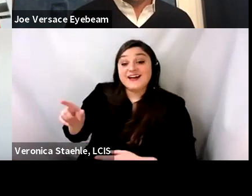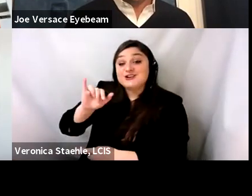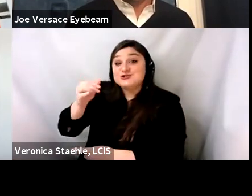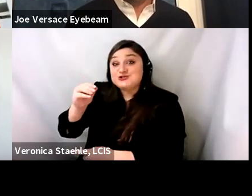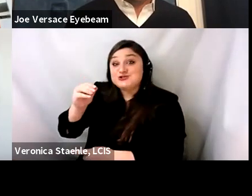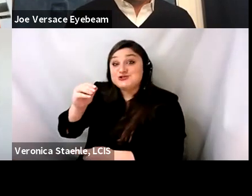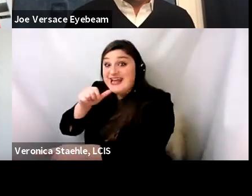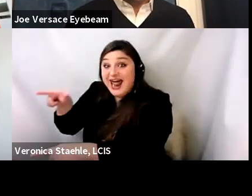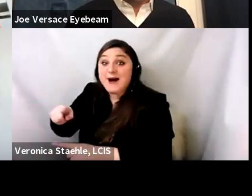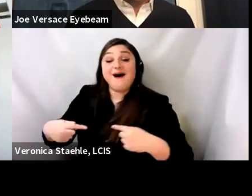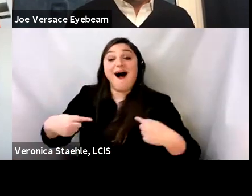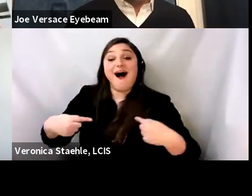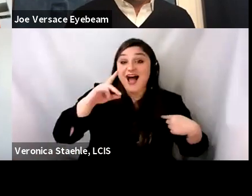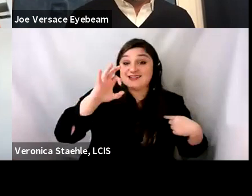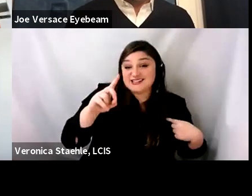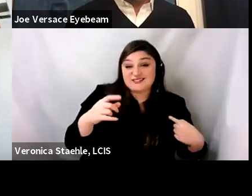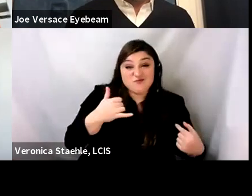Go for it. No,